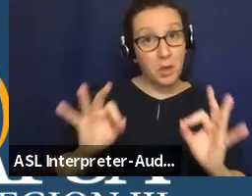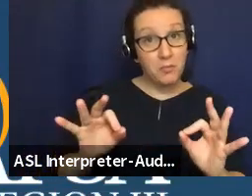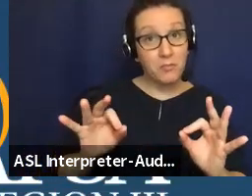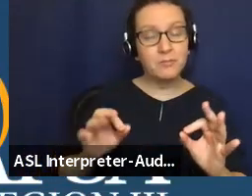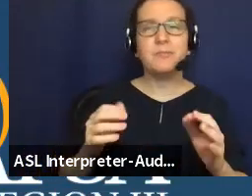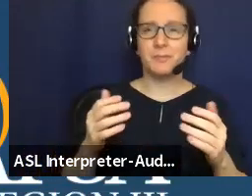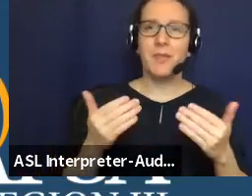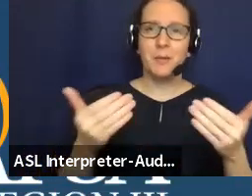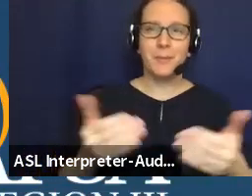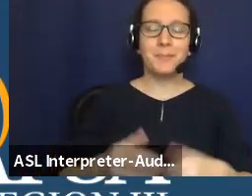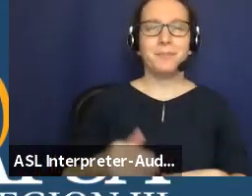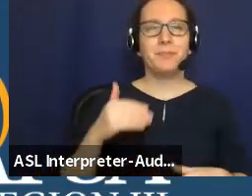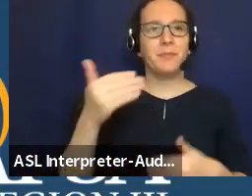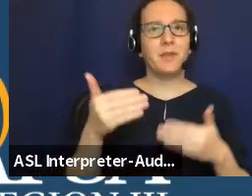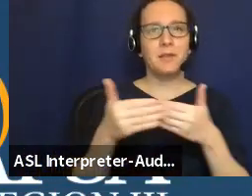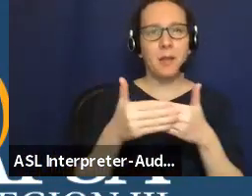Next slide.